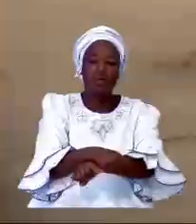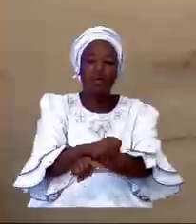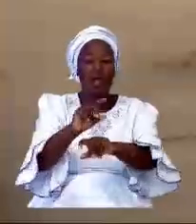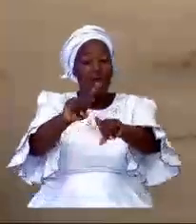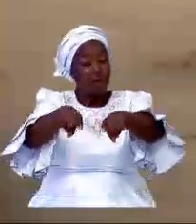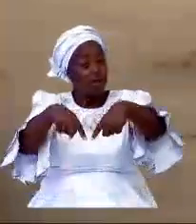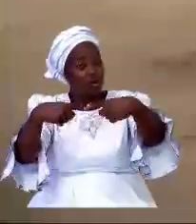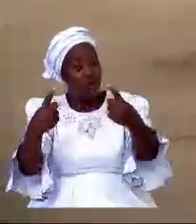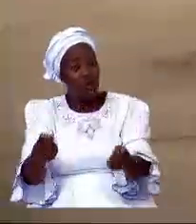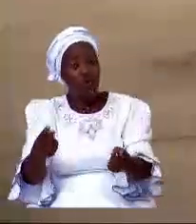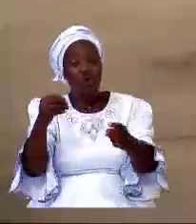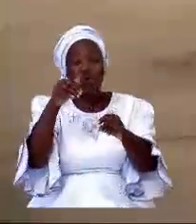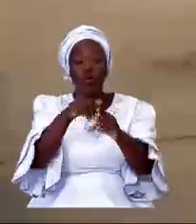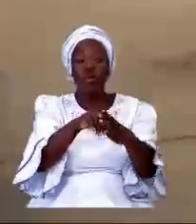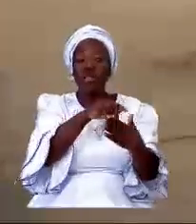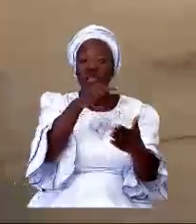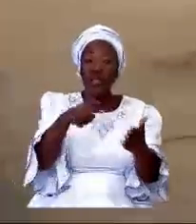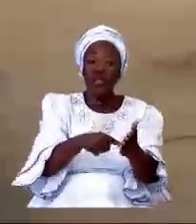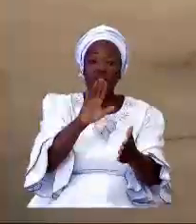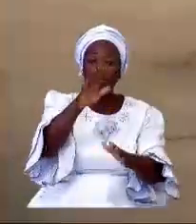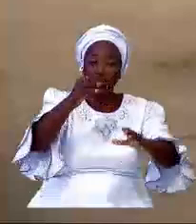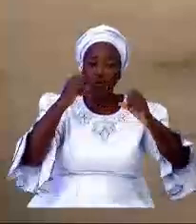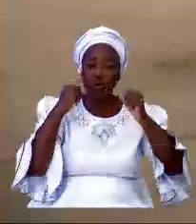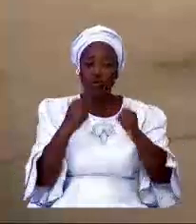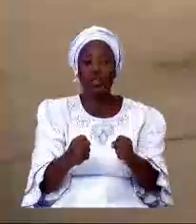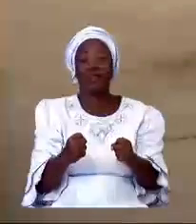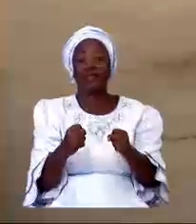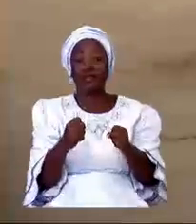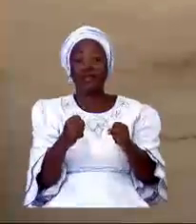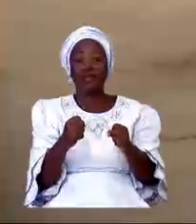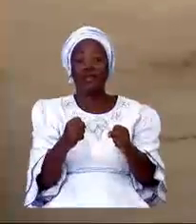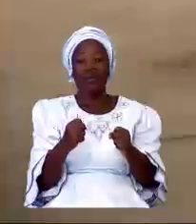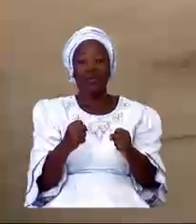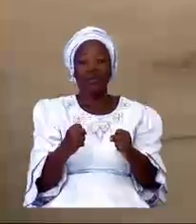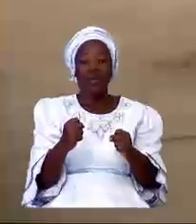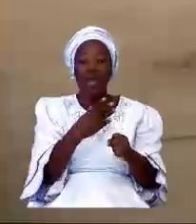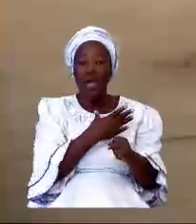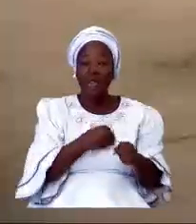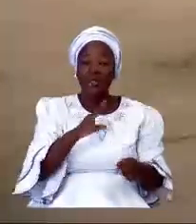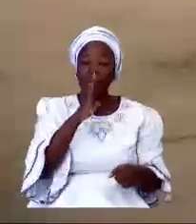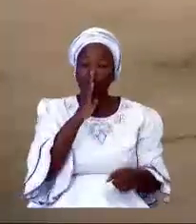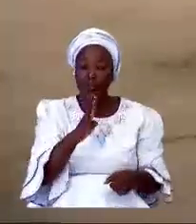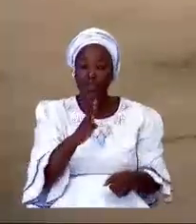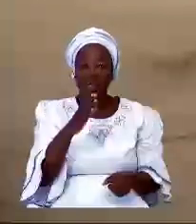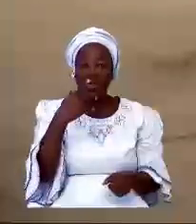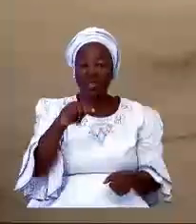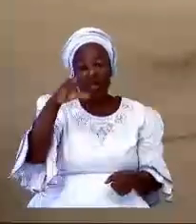You have overcome. Go in this your strength